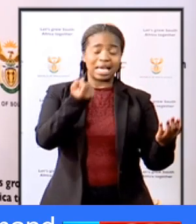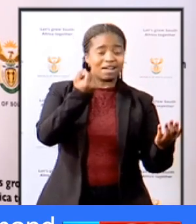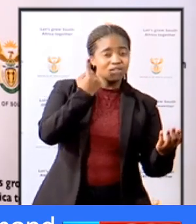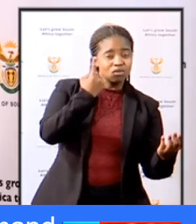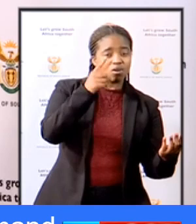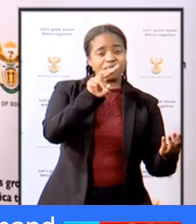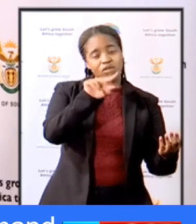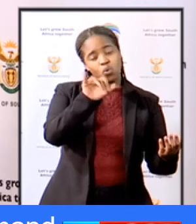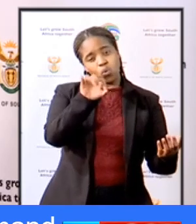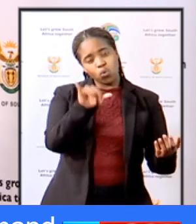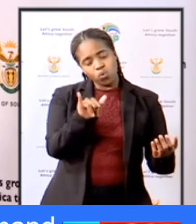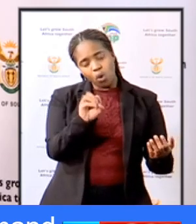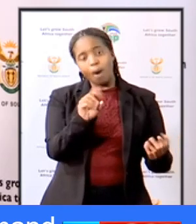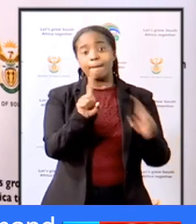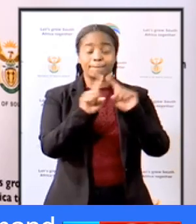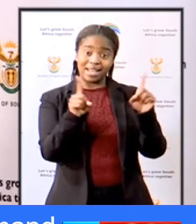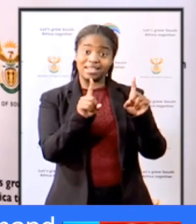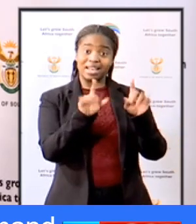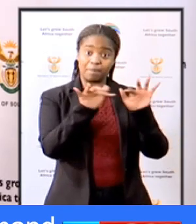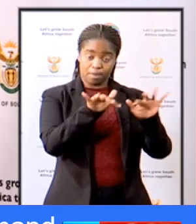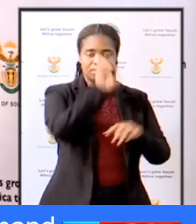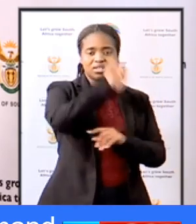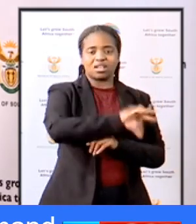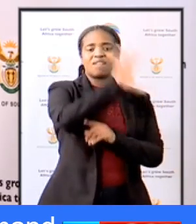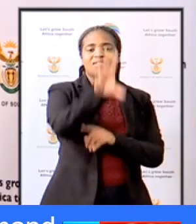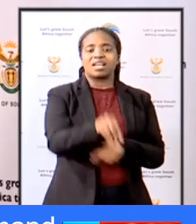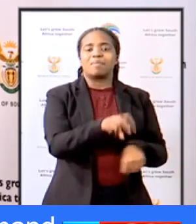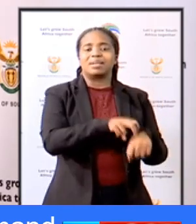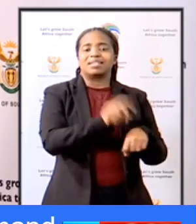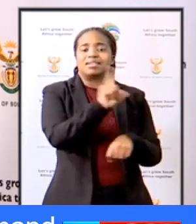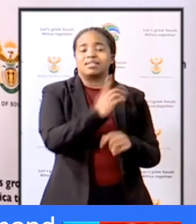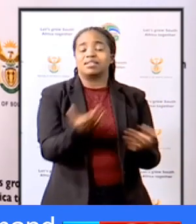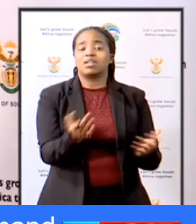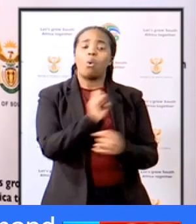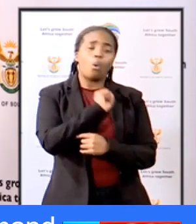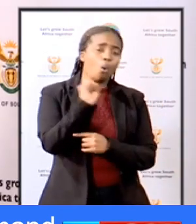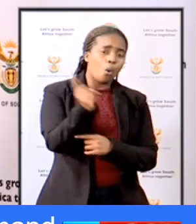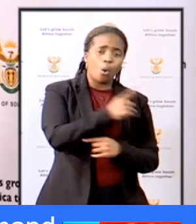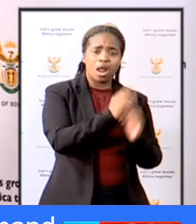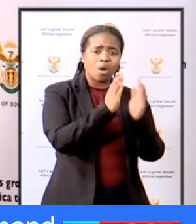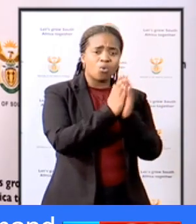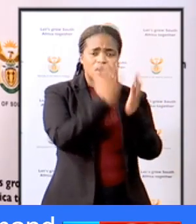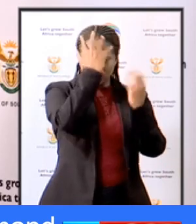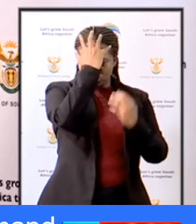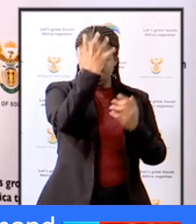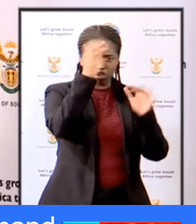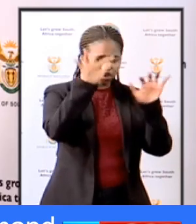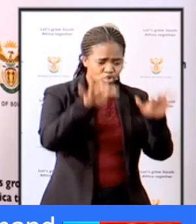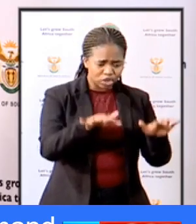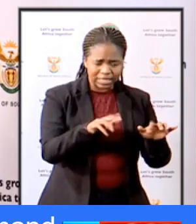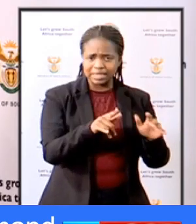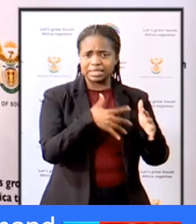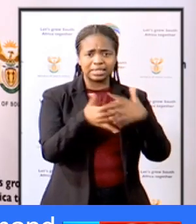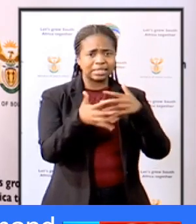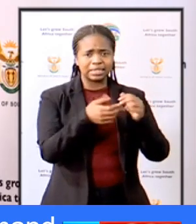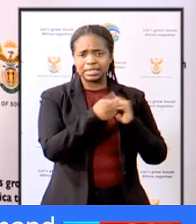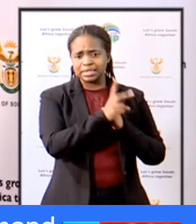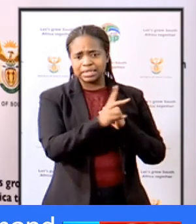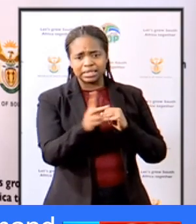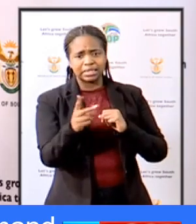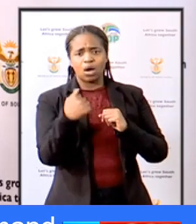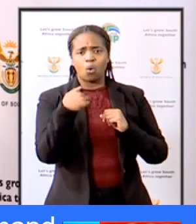also leveling up with the people of South Africa, that all our churches, all our mosques, all